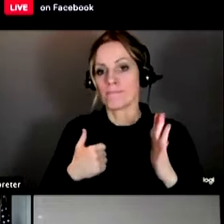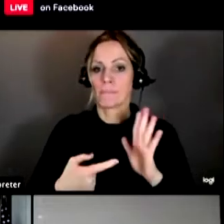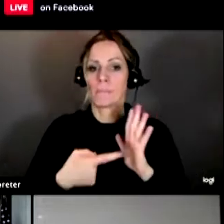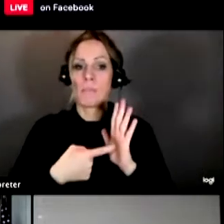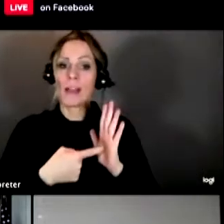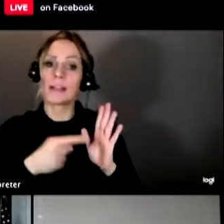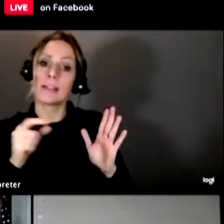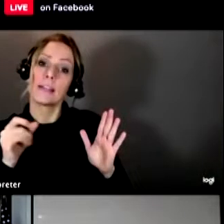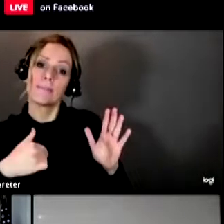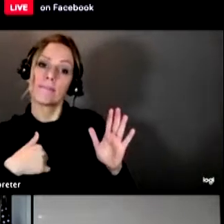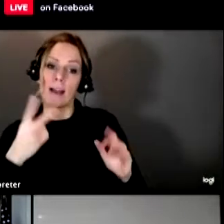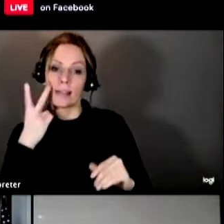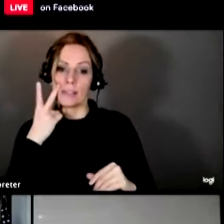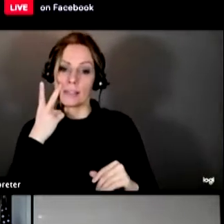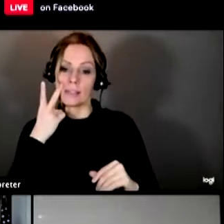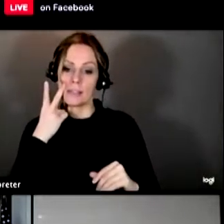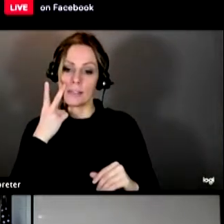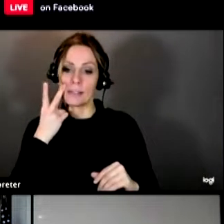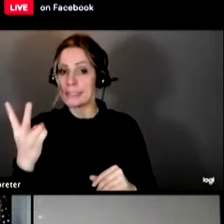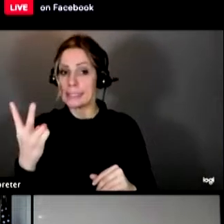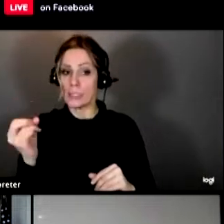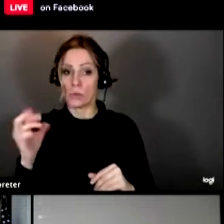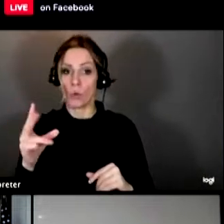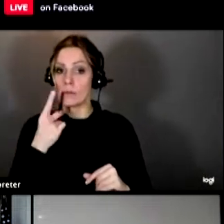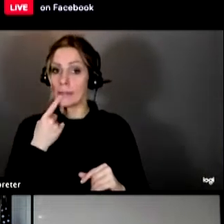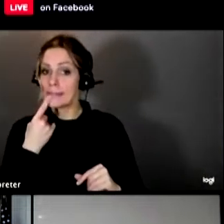say over at 200 South and